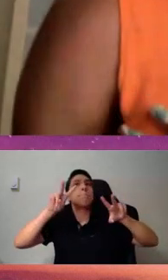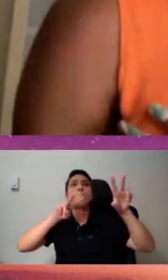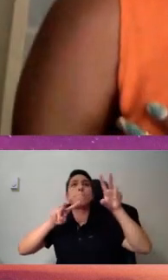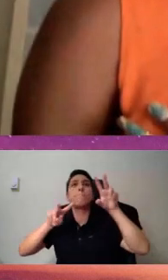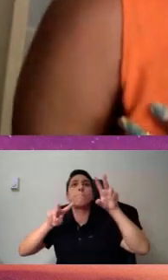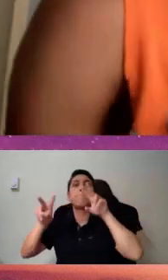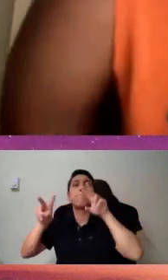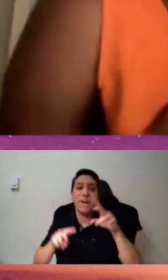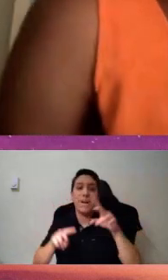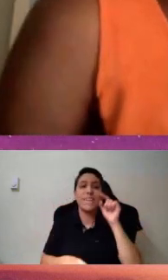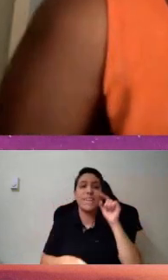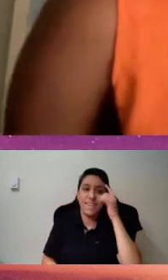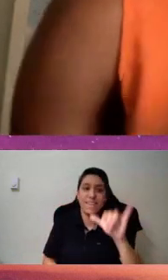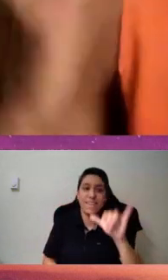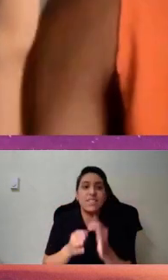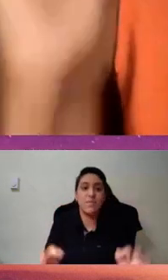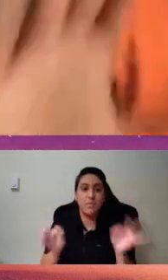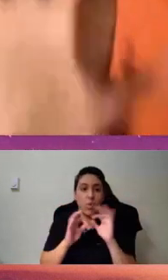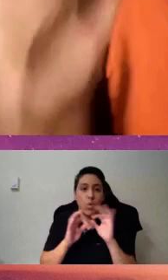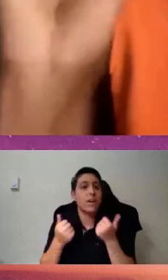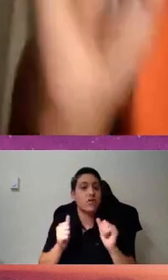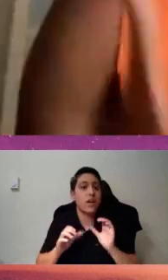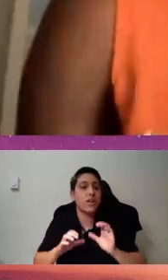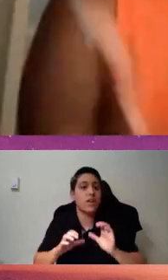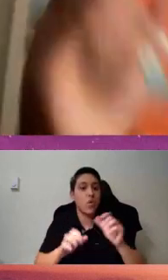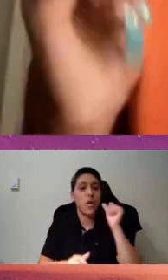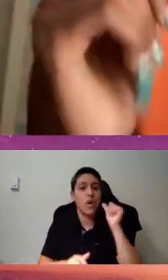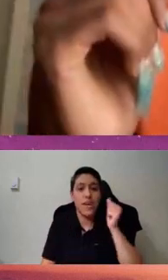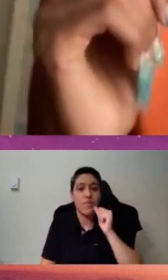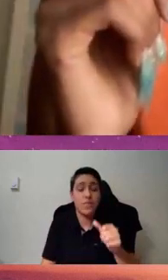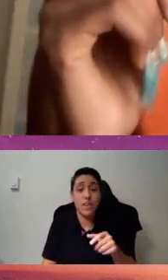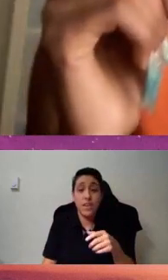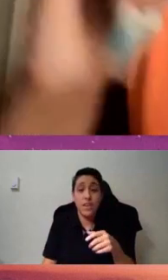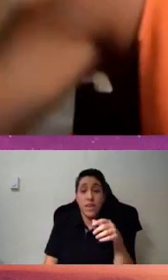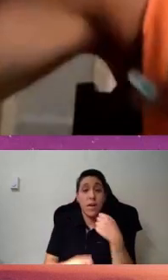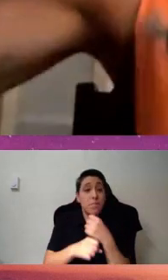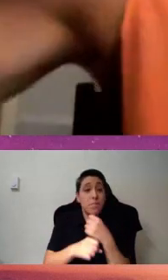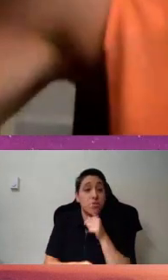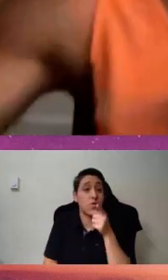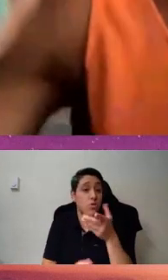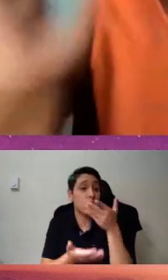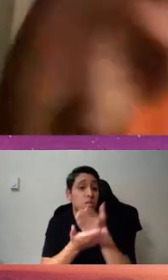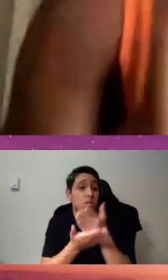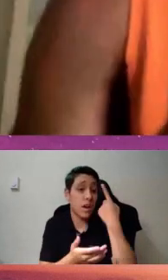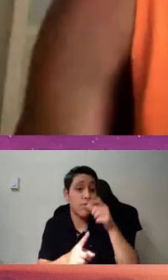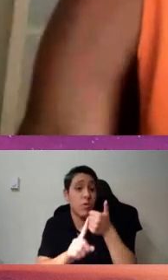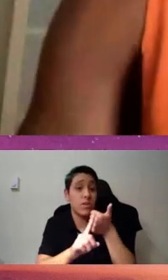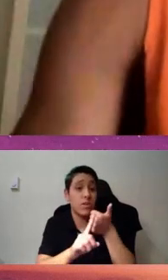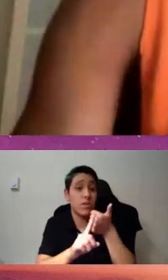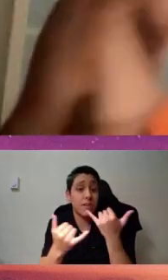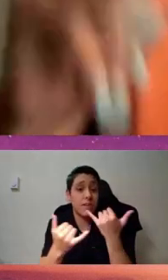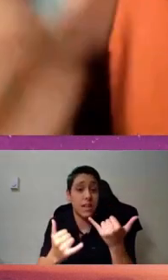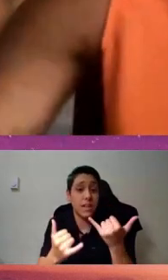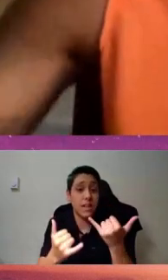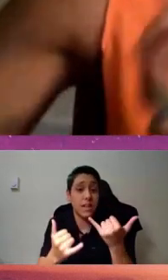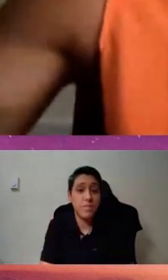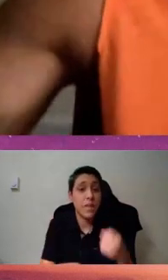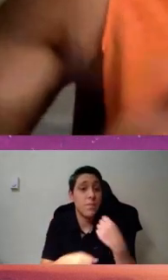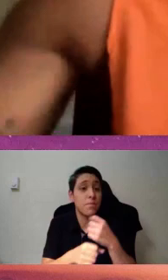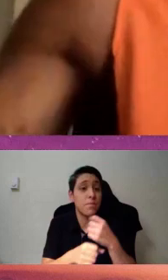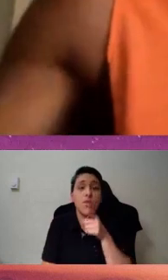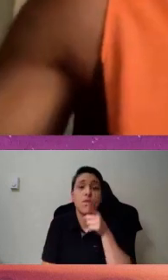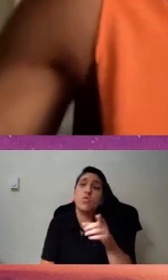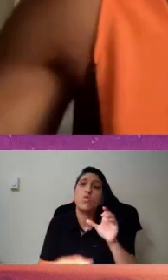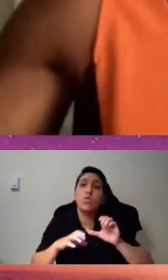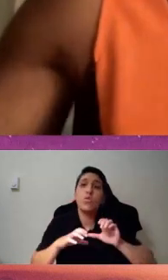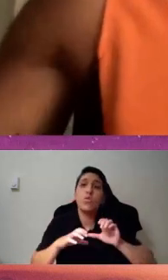really try to do at least once a day. Like, have you stopped for yourself today? Did you do what you needed to do before doing something else for